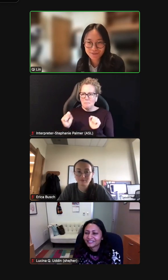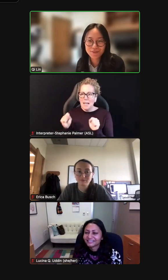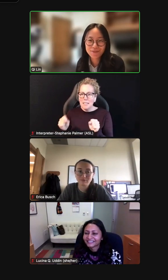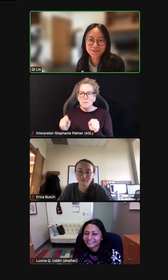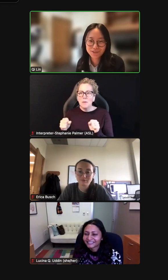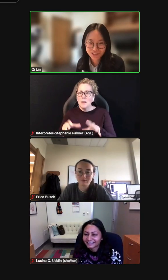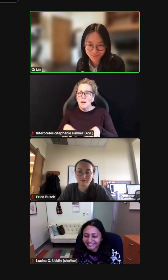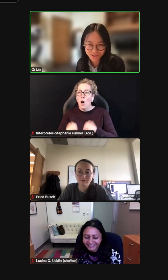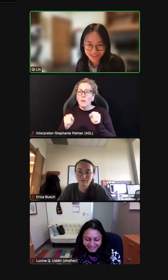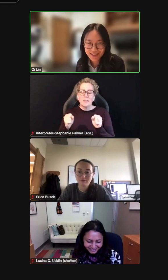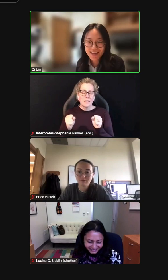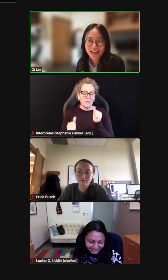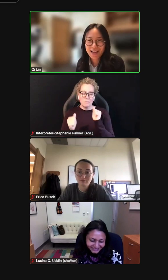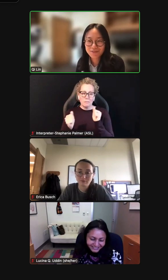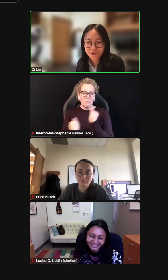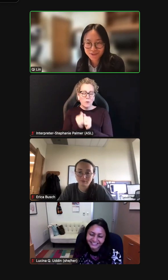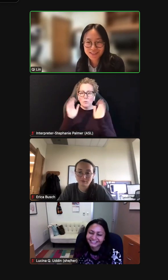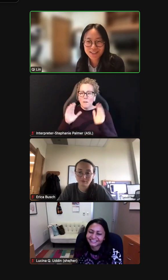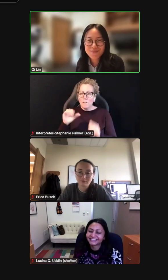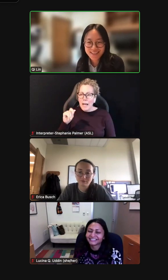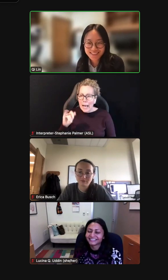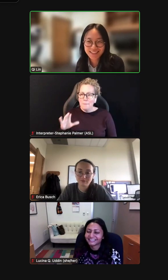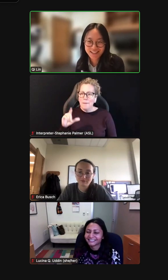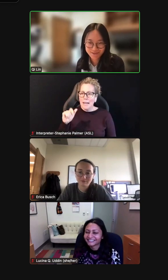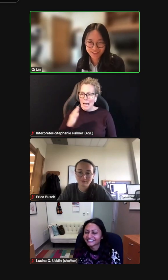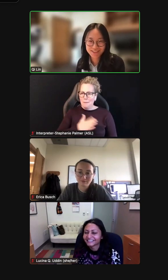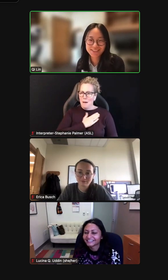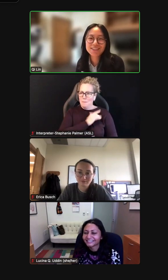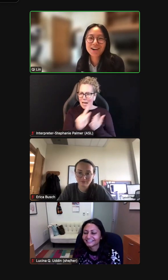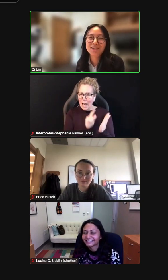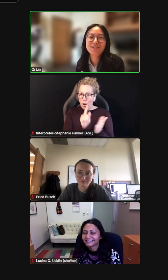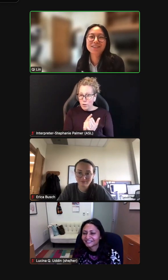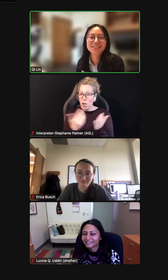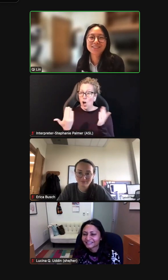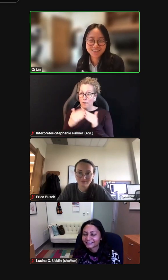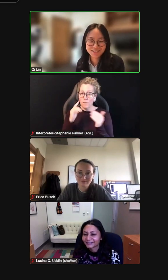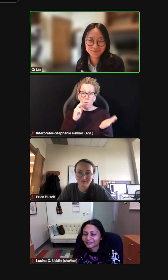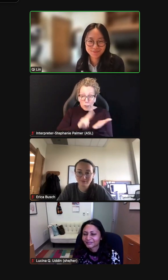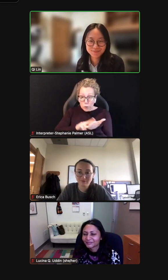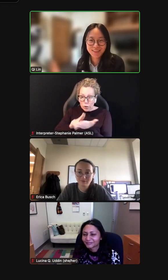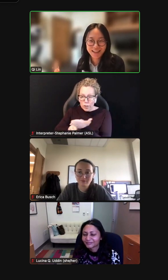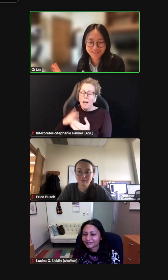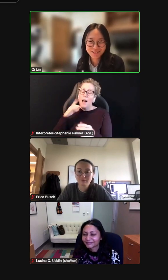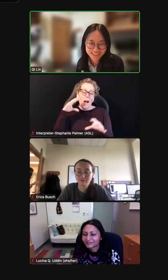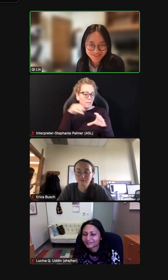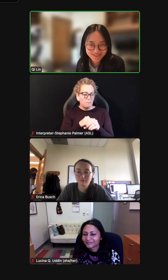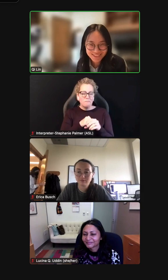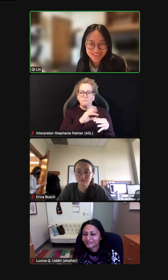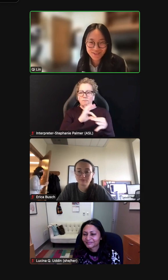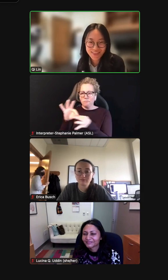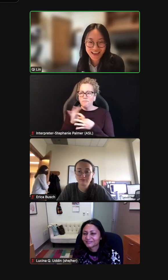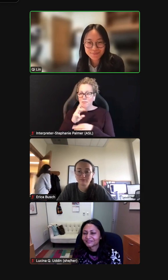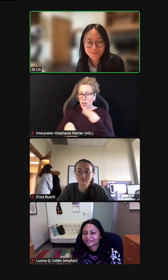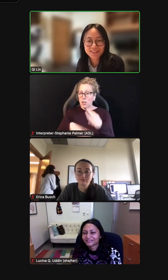hours, often with sushi boats, and forms amazing collaborations all around the world. End of quote.